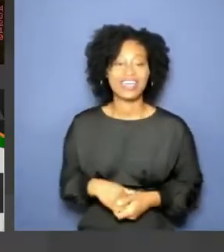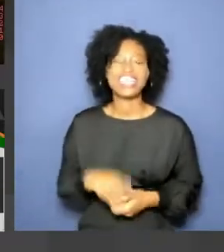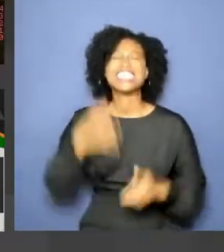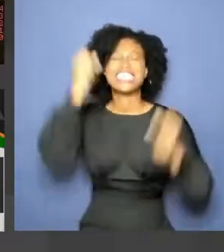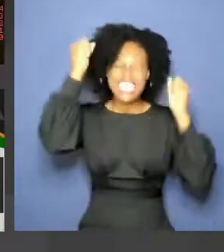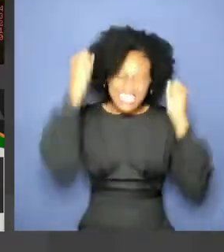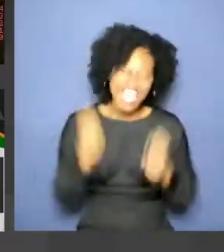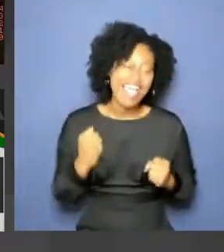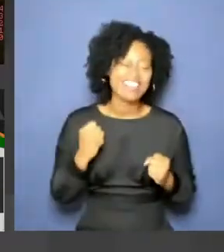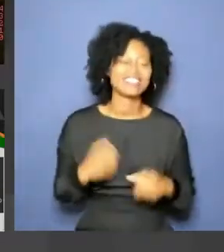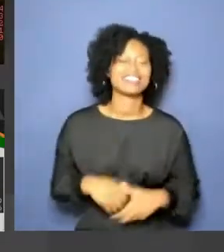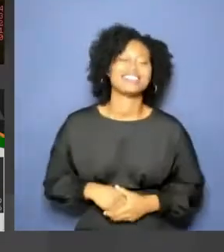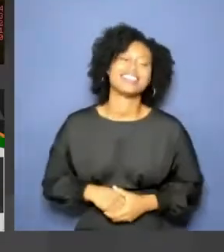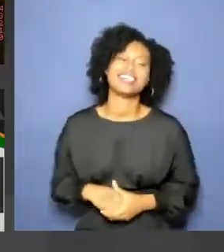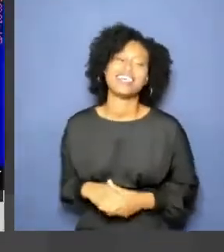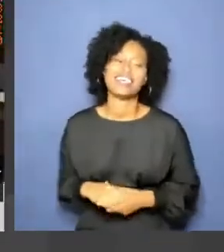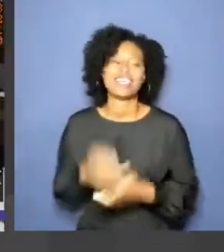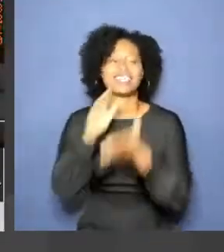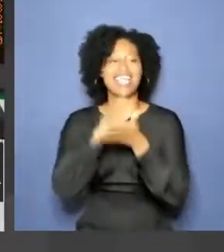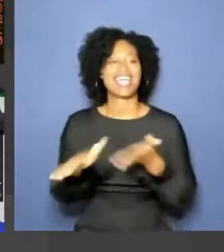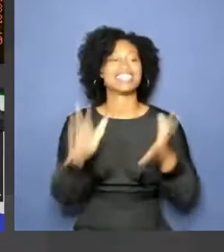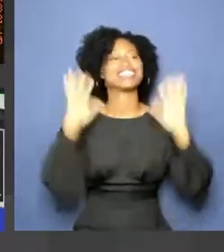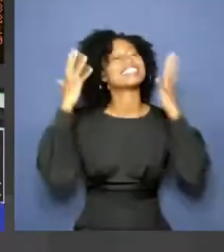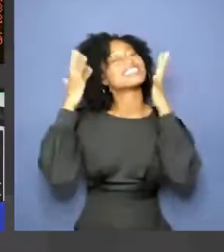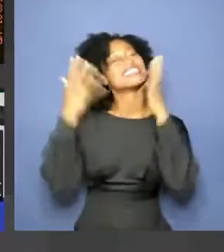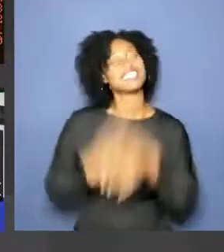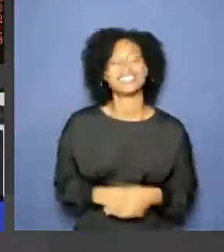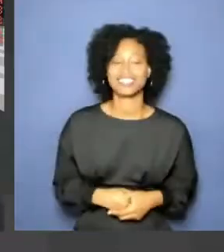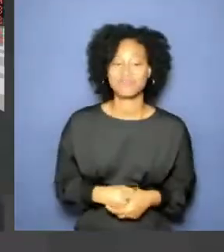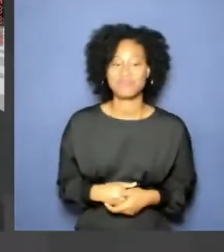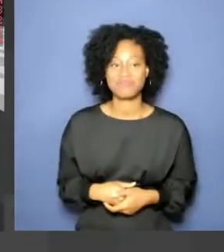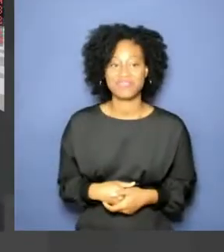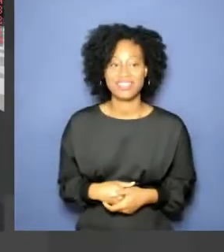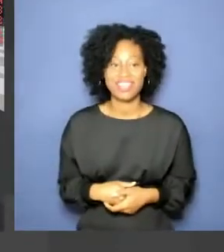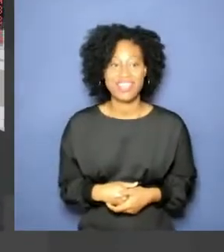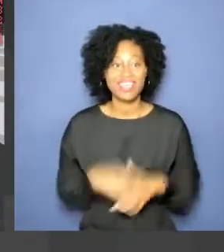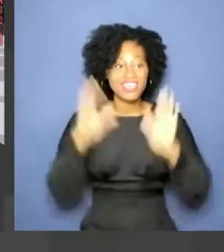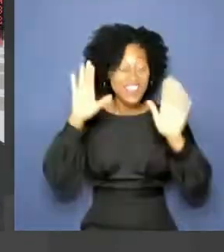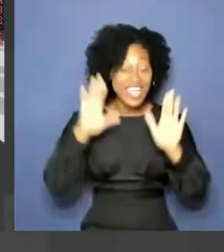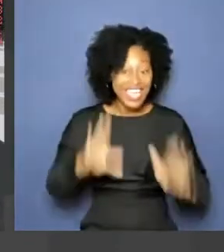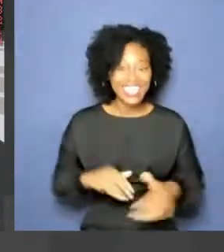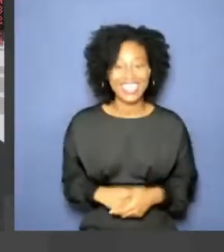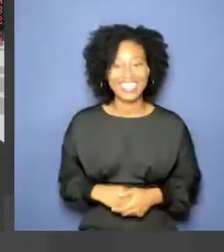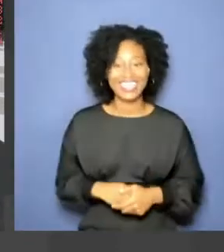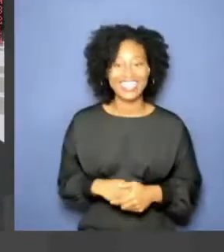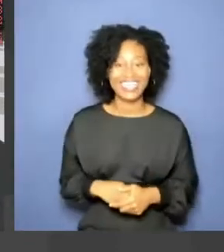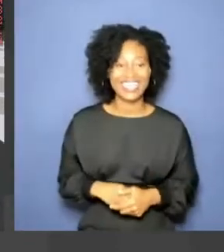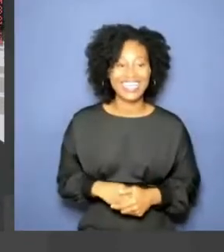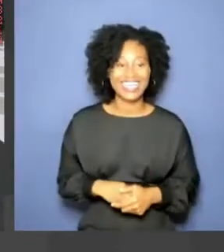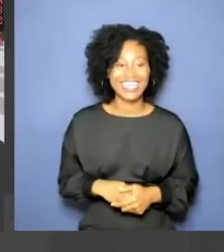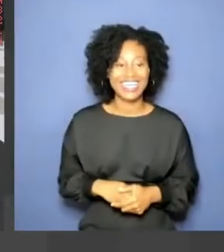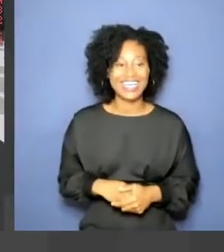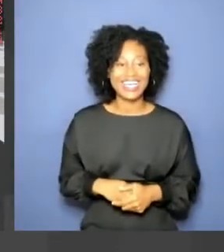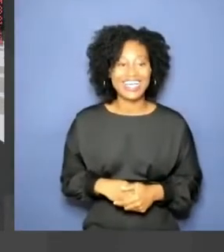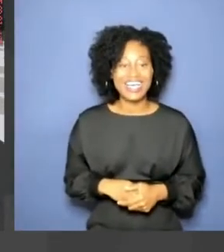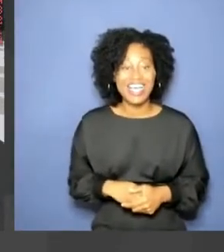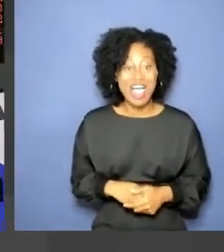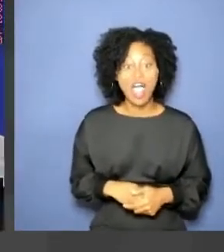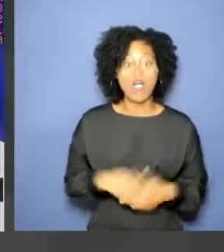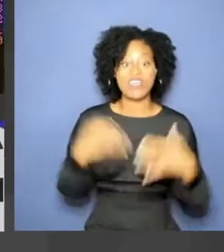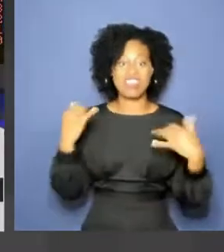Yes! I thought he was... Nice. Go. Nice. All right, and so final round comes down to the